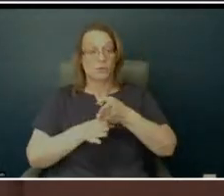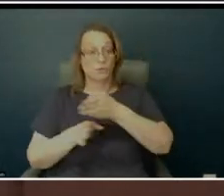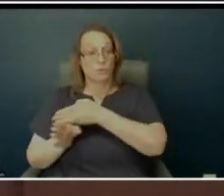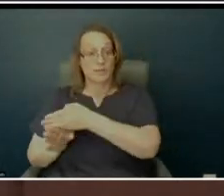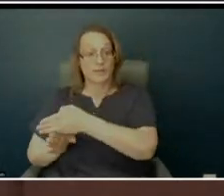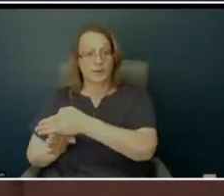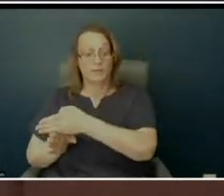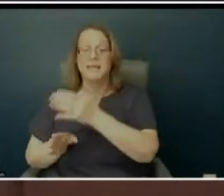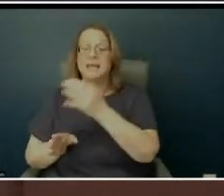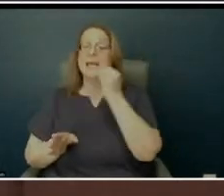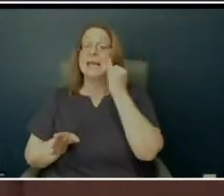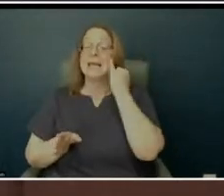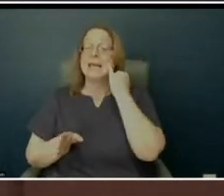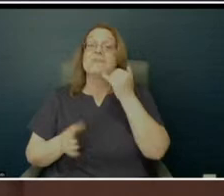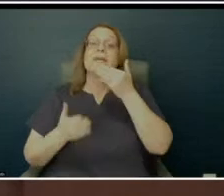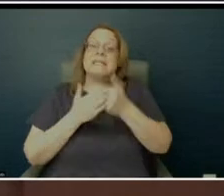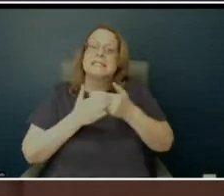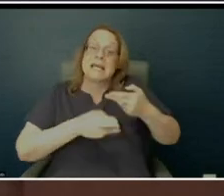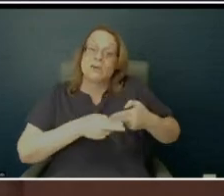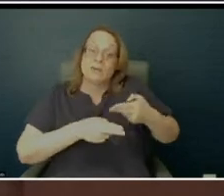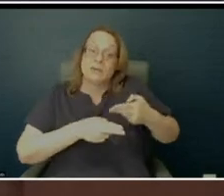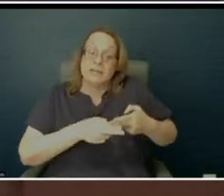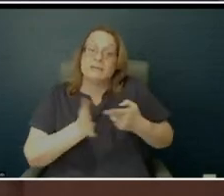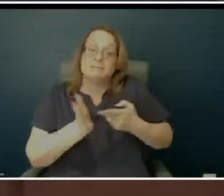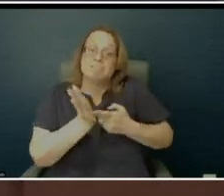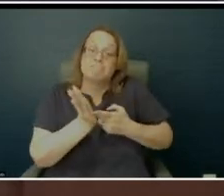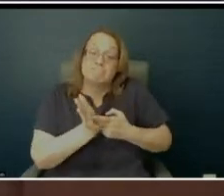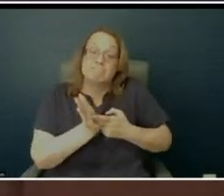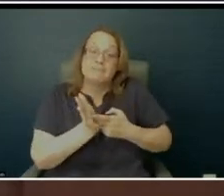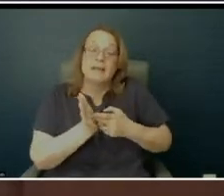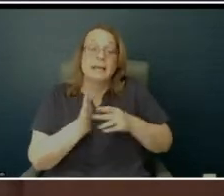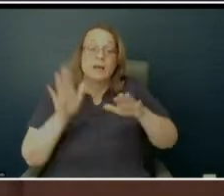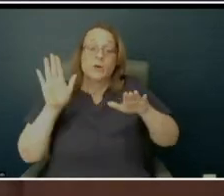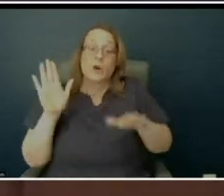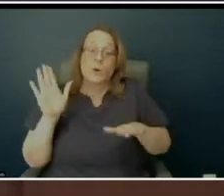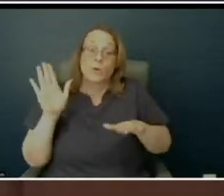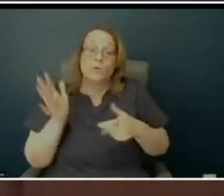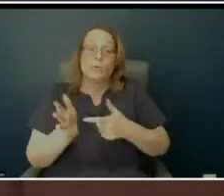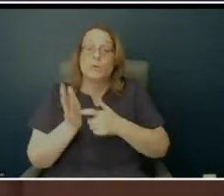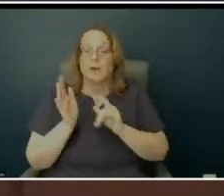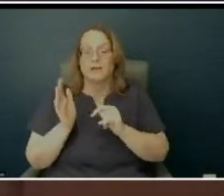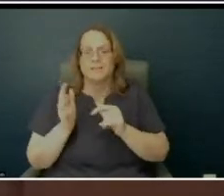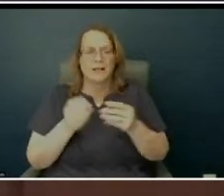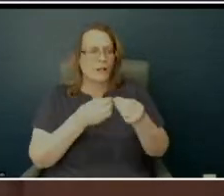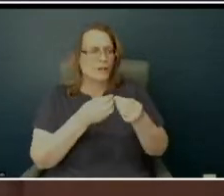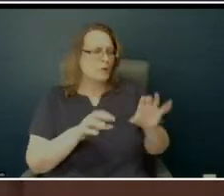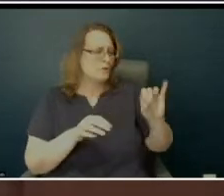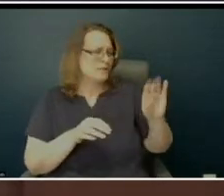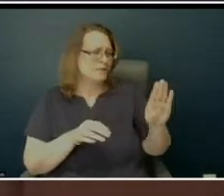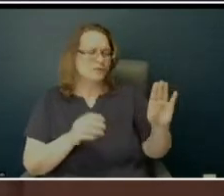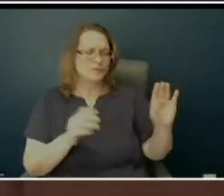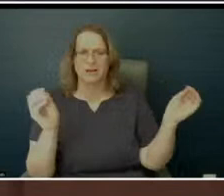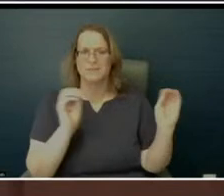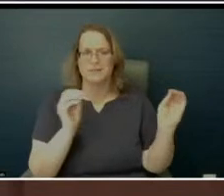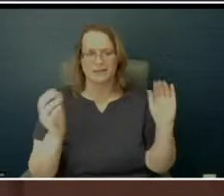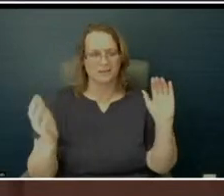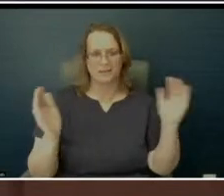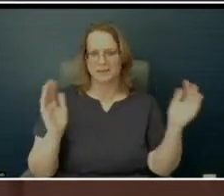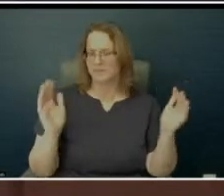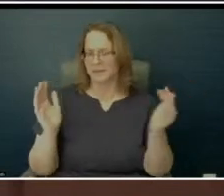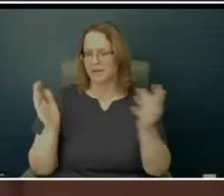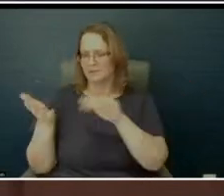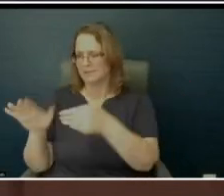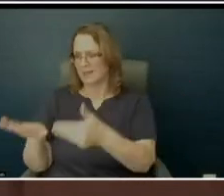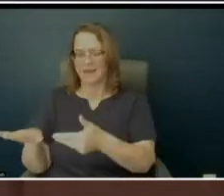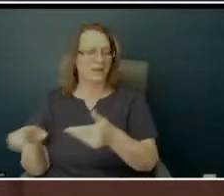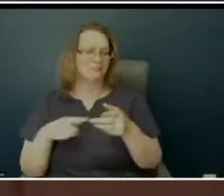integrity and our oath requires it. After all, losing a job is nothing compared to losing your life.